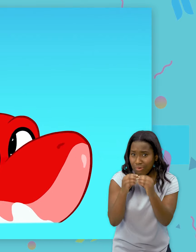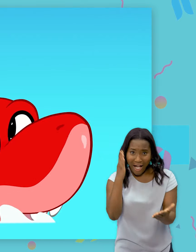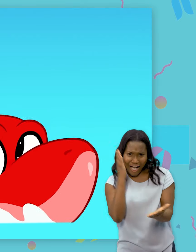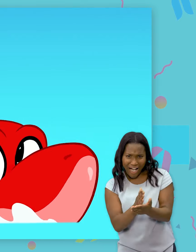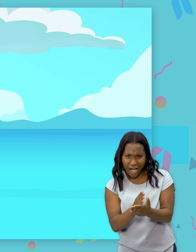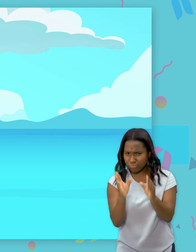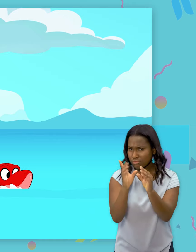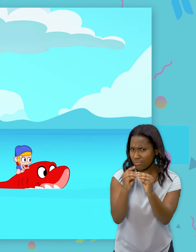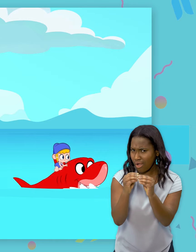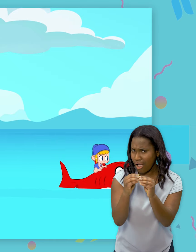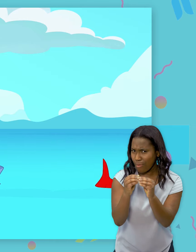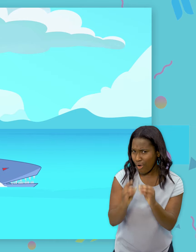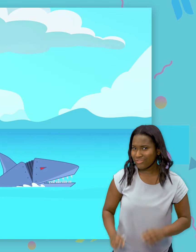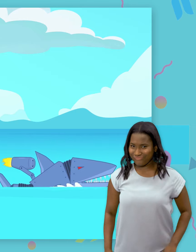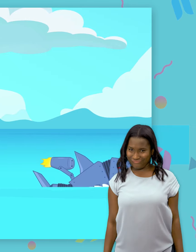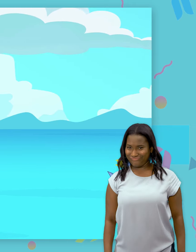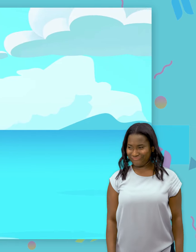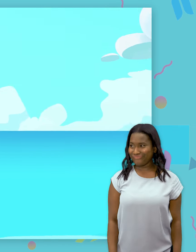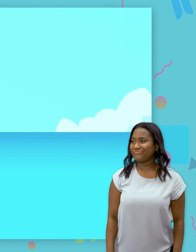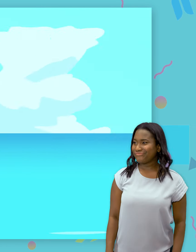to go, Morphle.